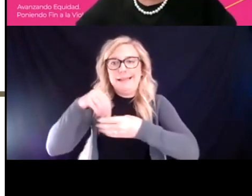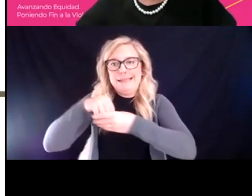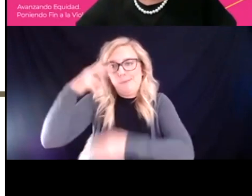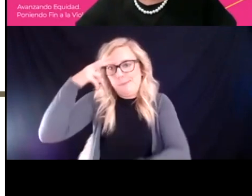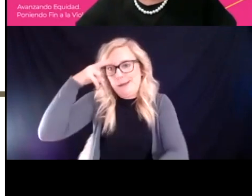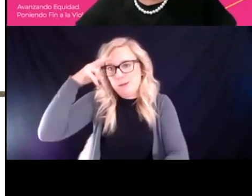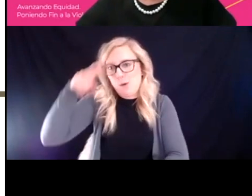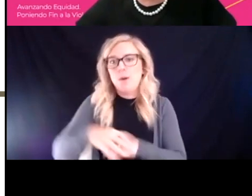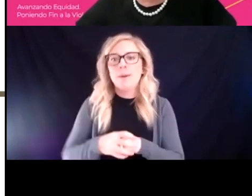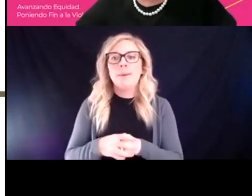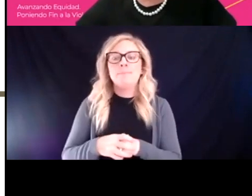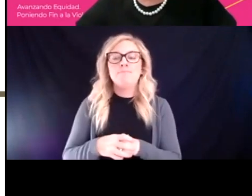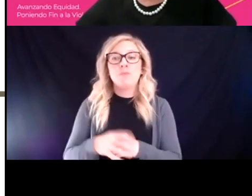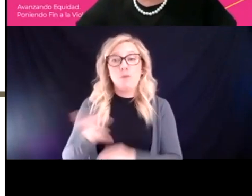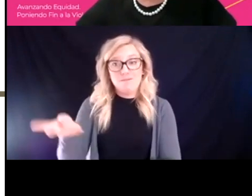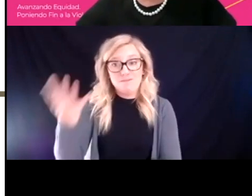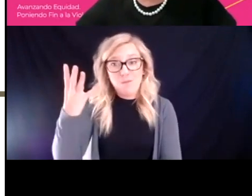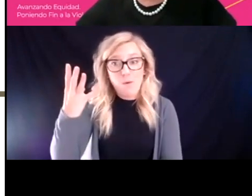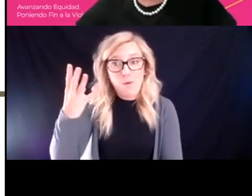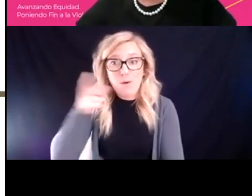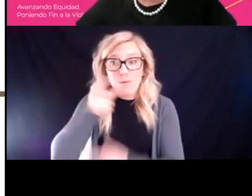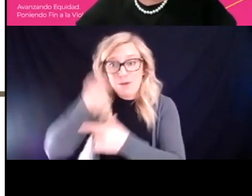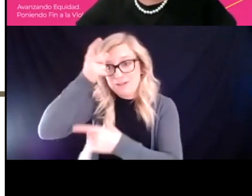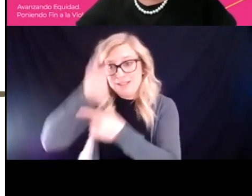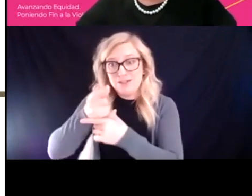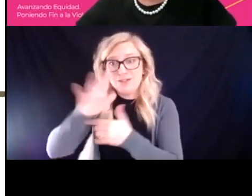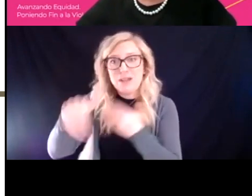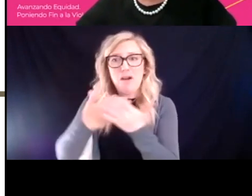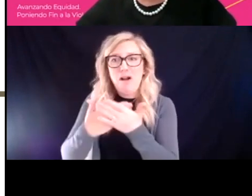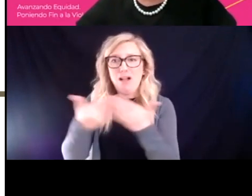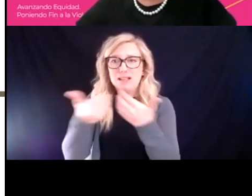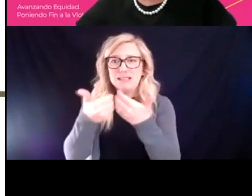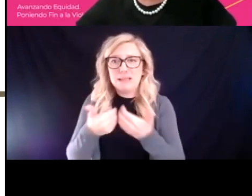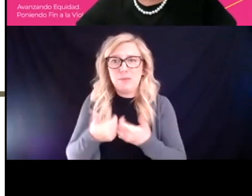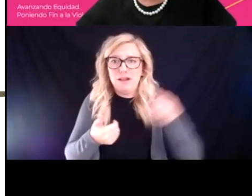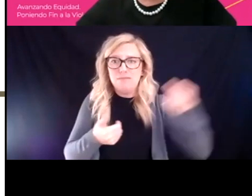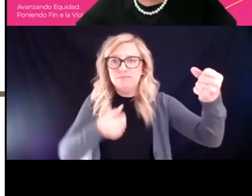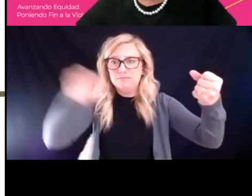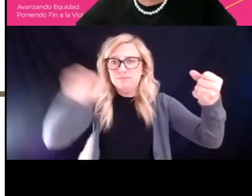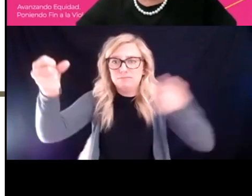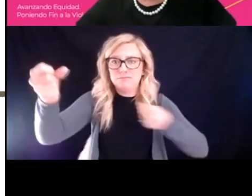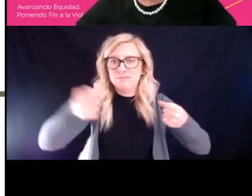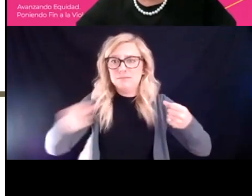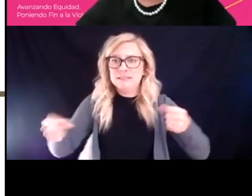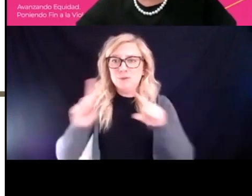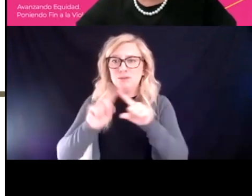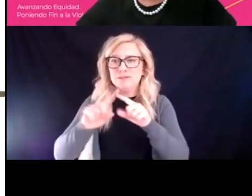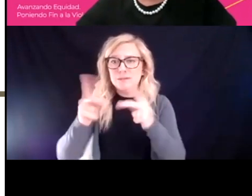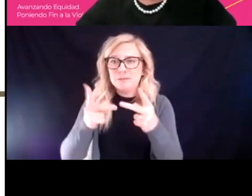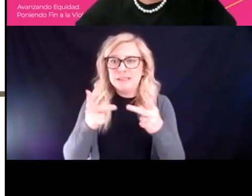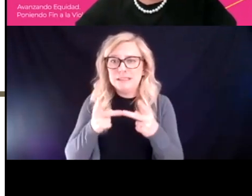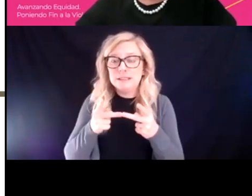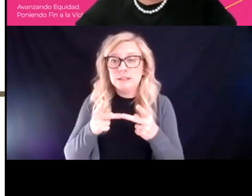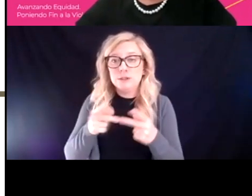So there were four siblings and they were sent to different places to live. So she migrated and